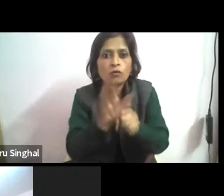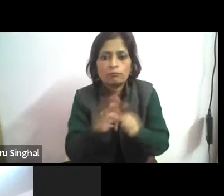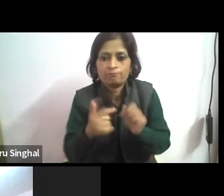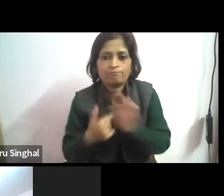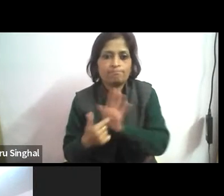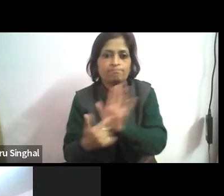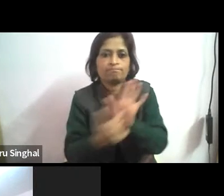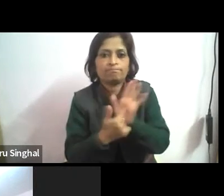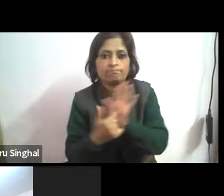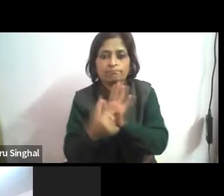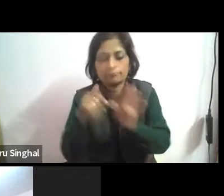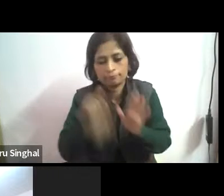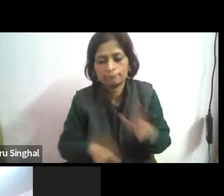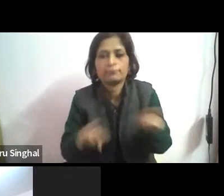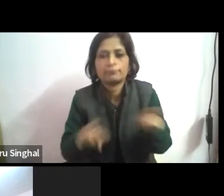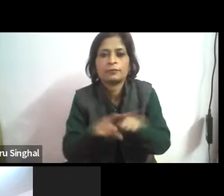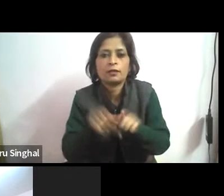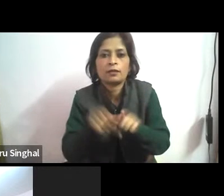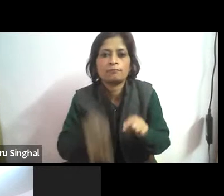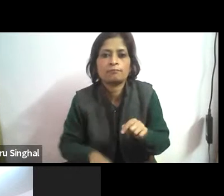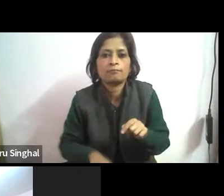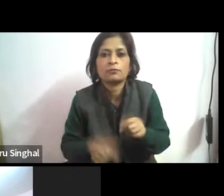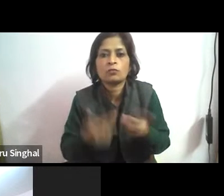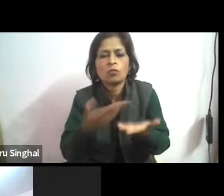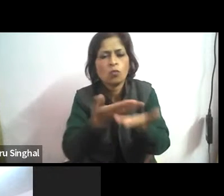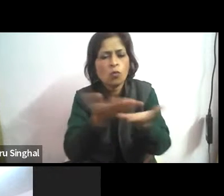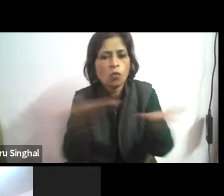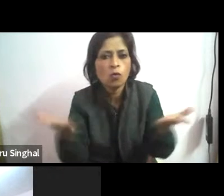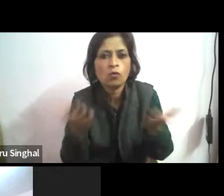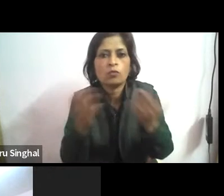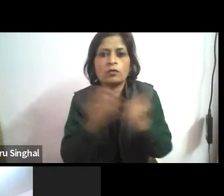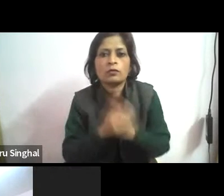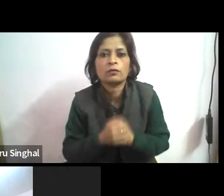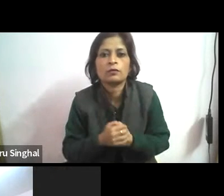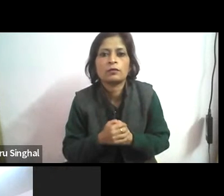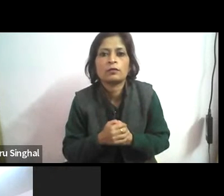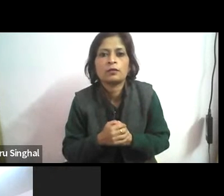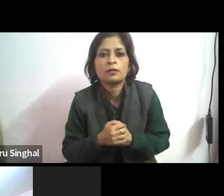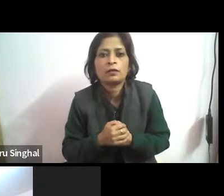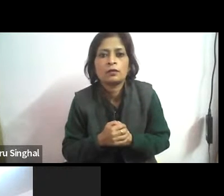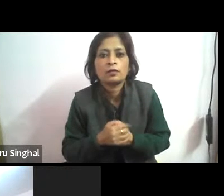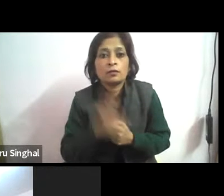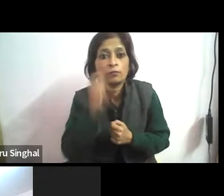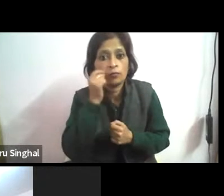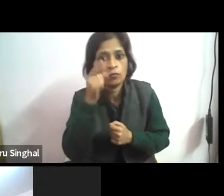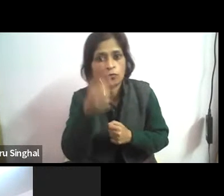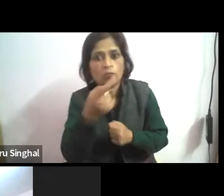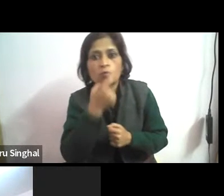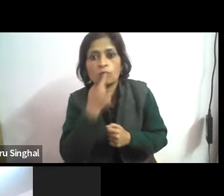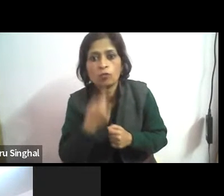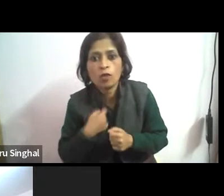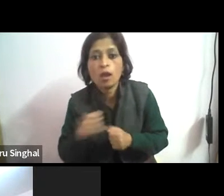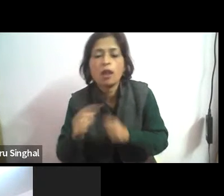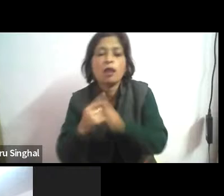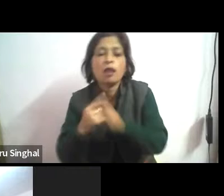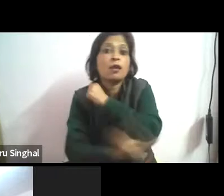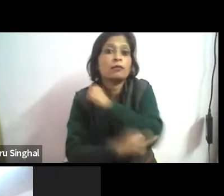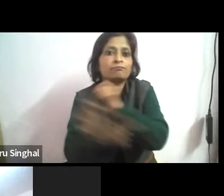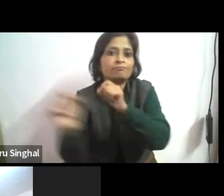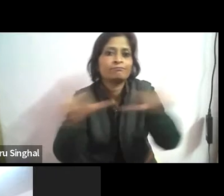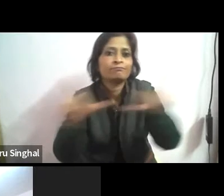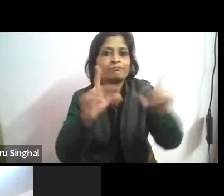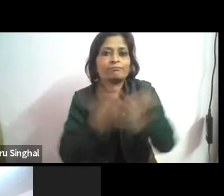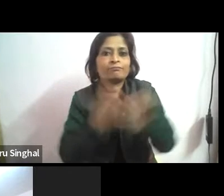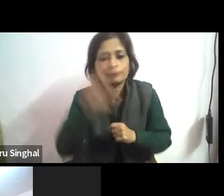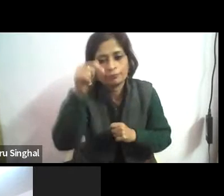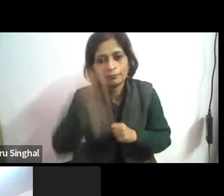So with that, I will call upon each one of us, write what he was saying, his last but one slide, that it